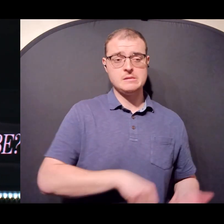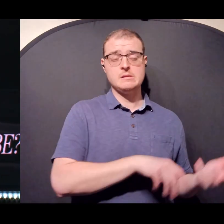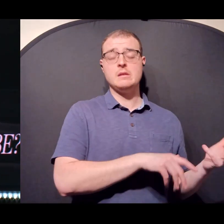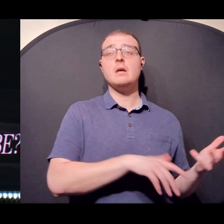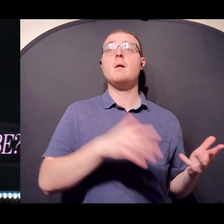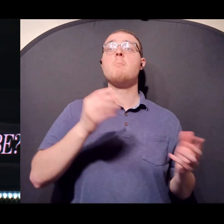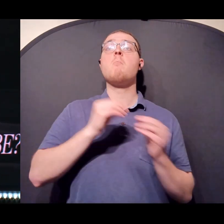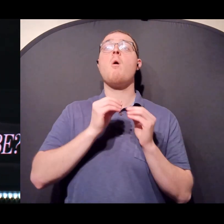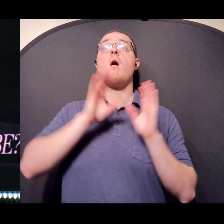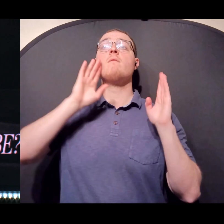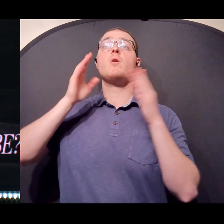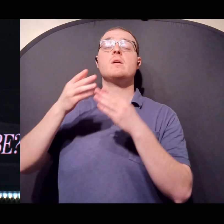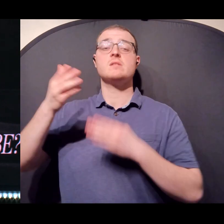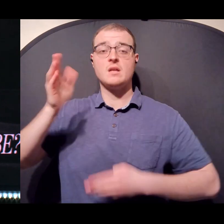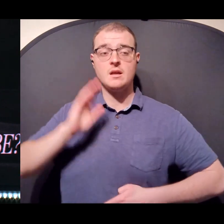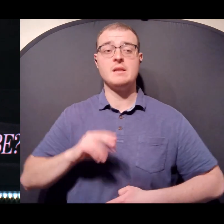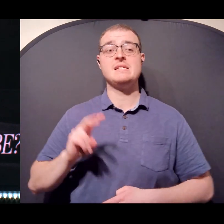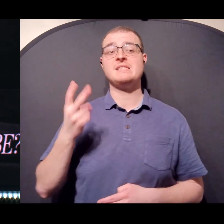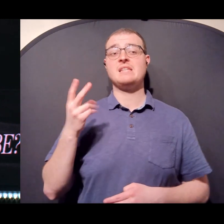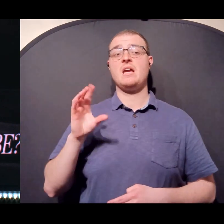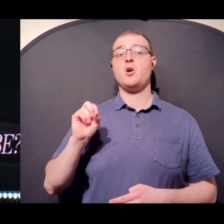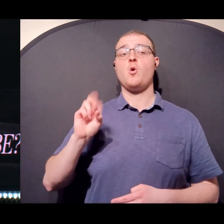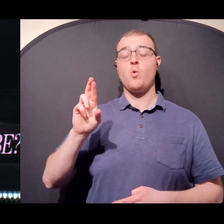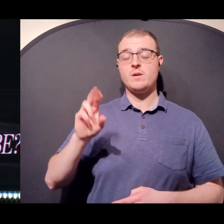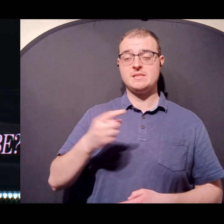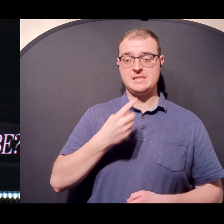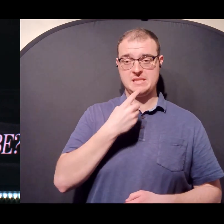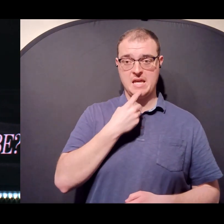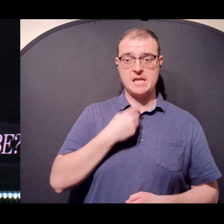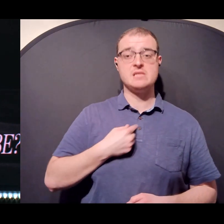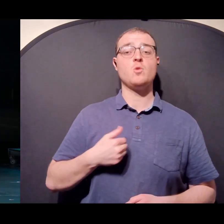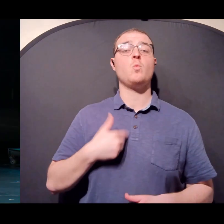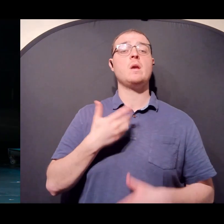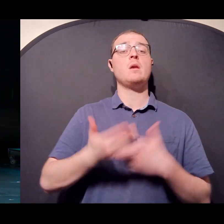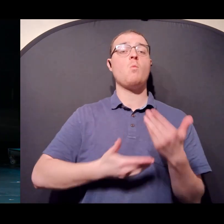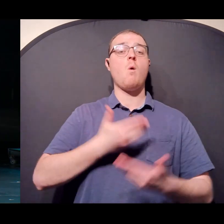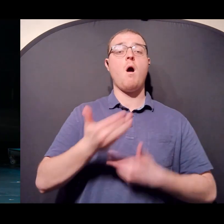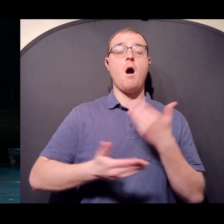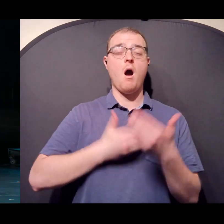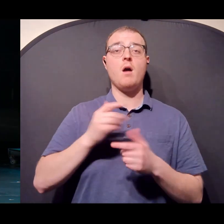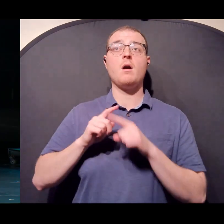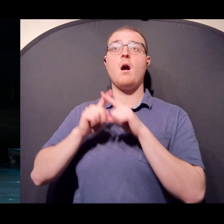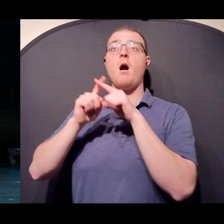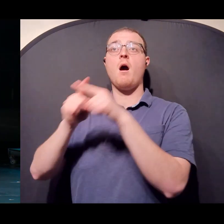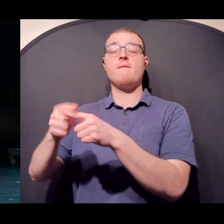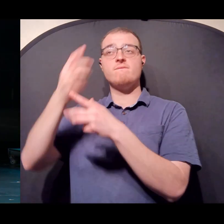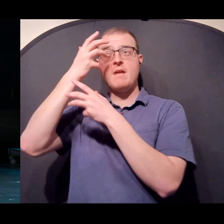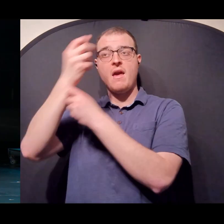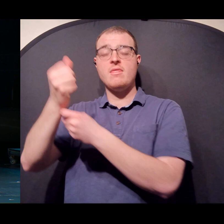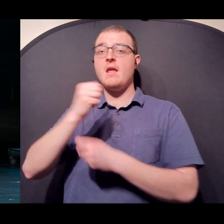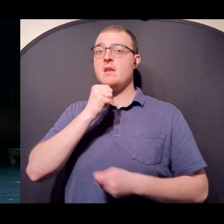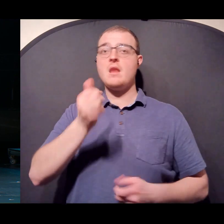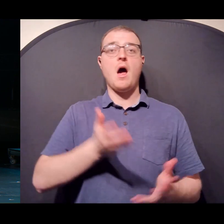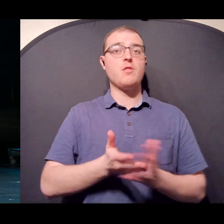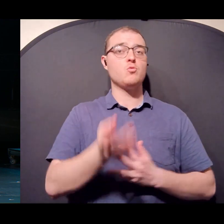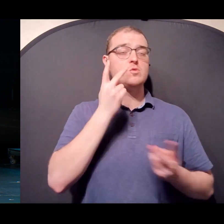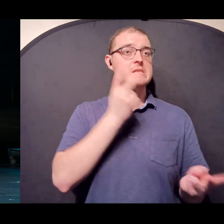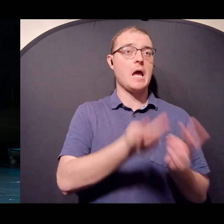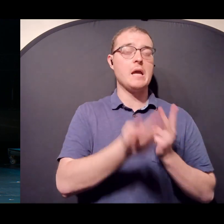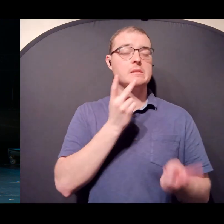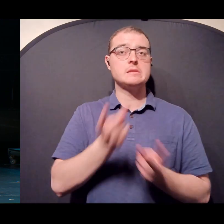gonna be more about God. 2 Corinthians 5:7 says, for we walk by faith and not by